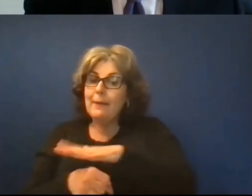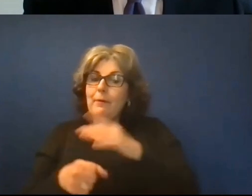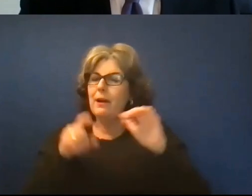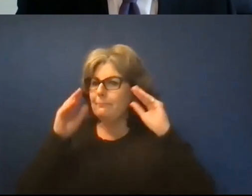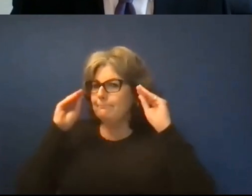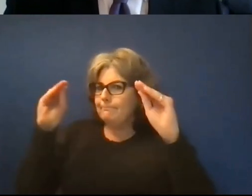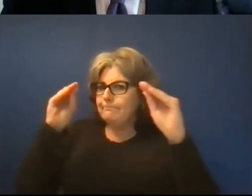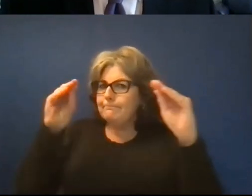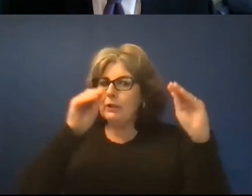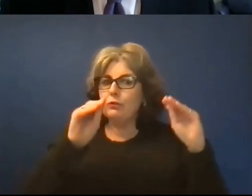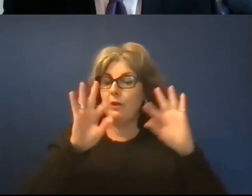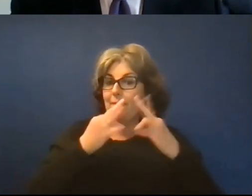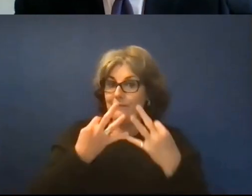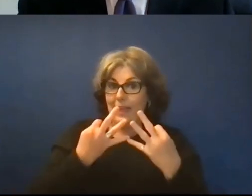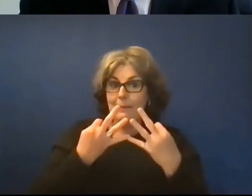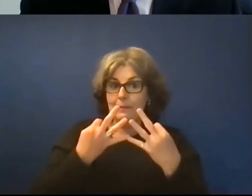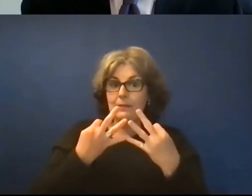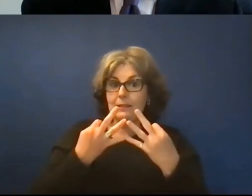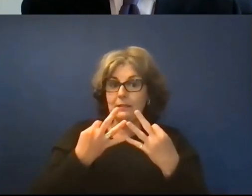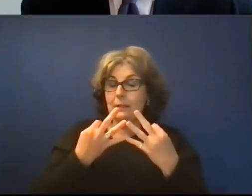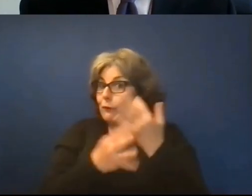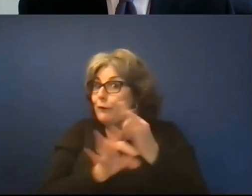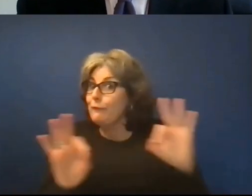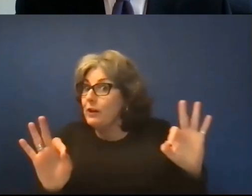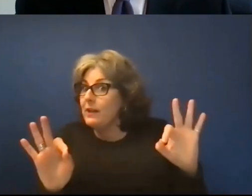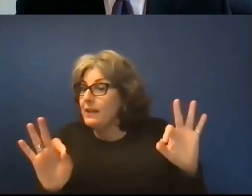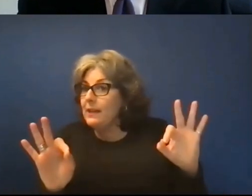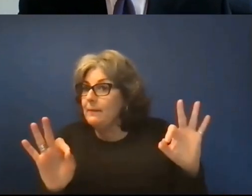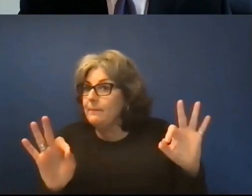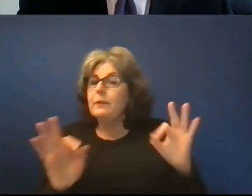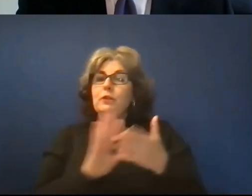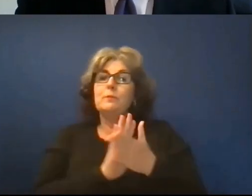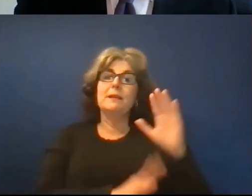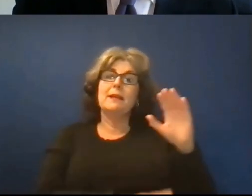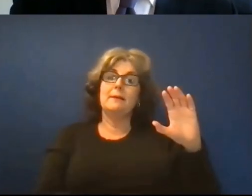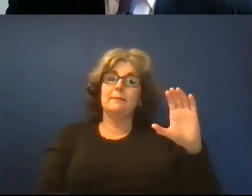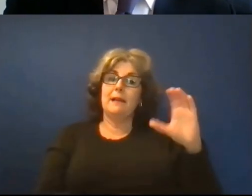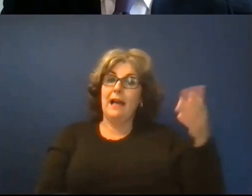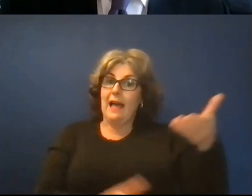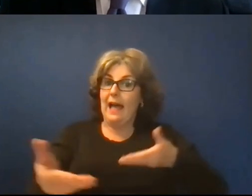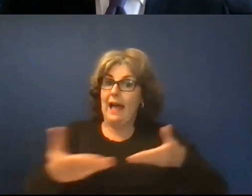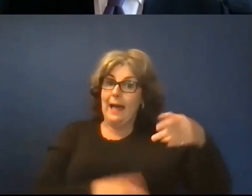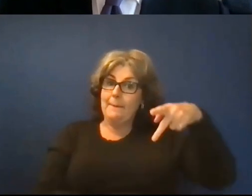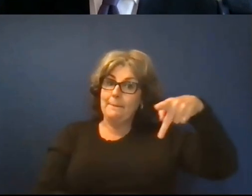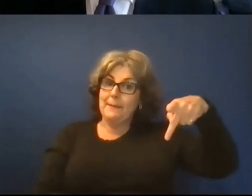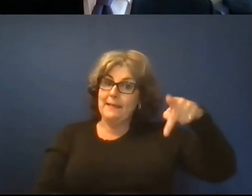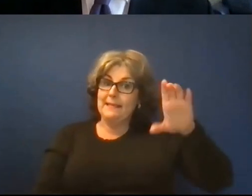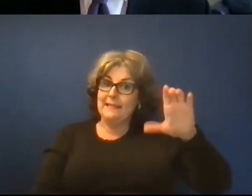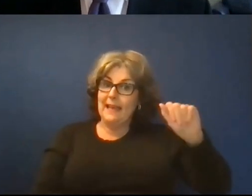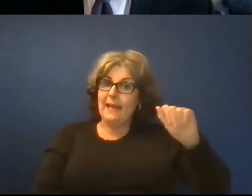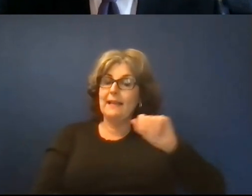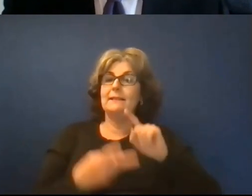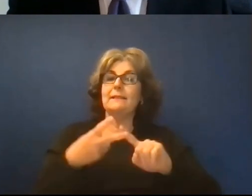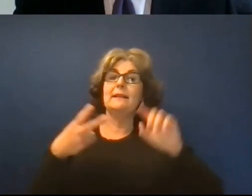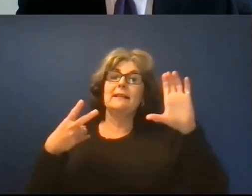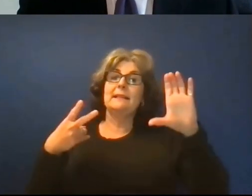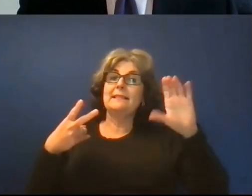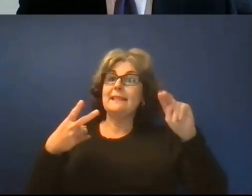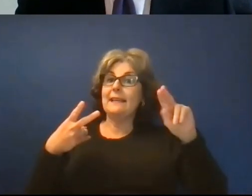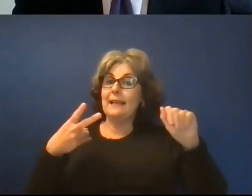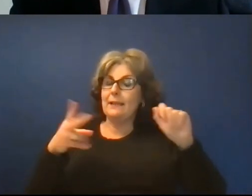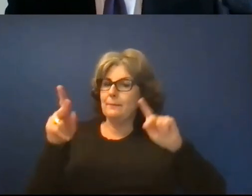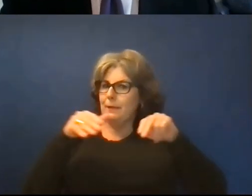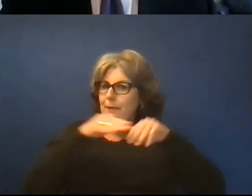train family members for free to be PCAs, and I hire PCAs and CNAs to go to the homes of